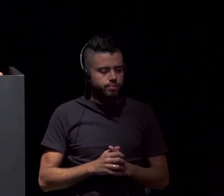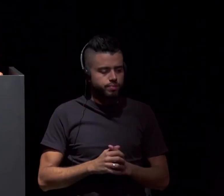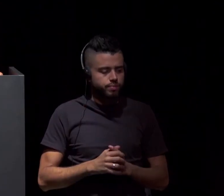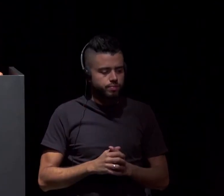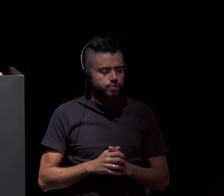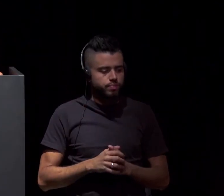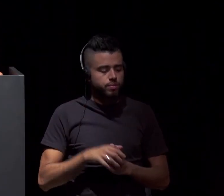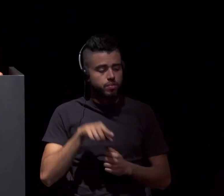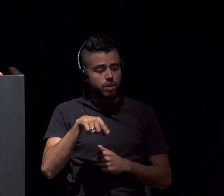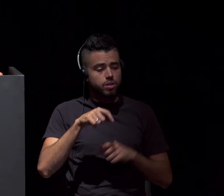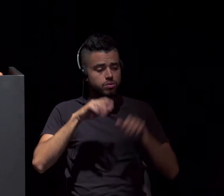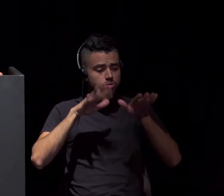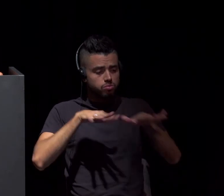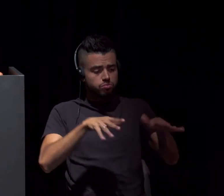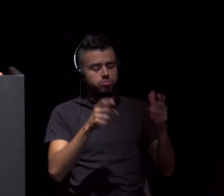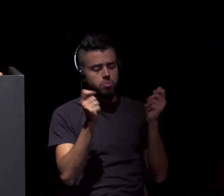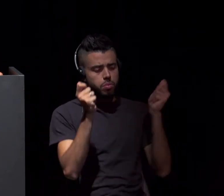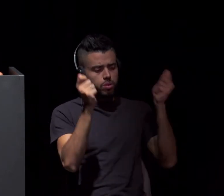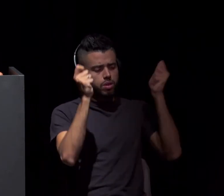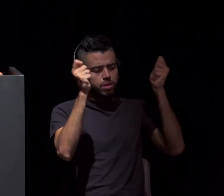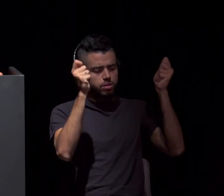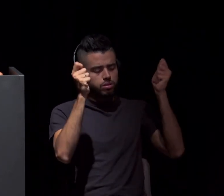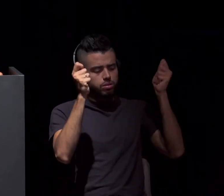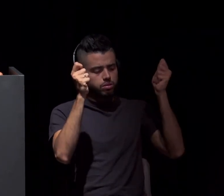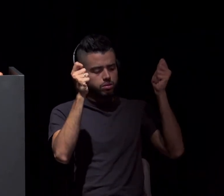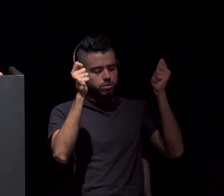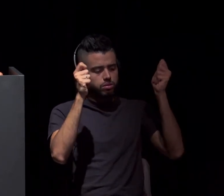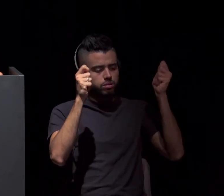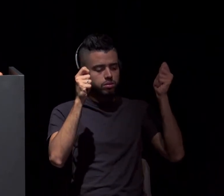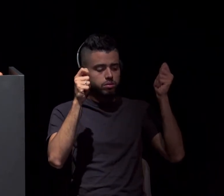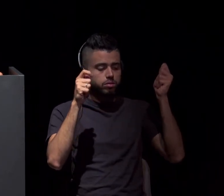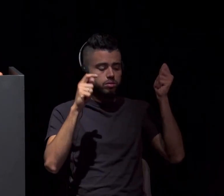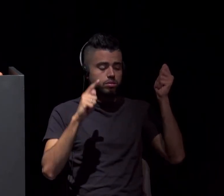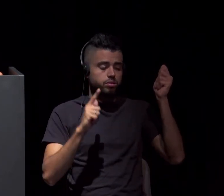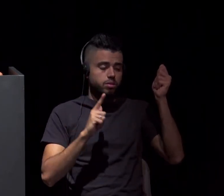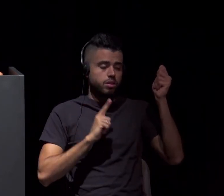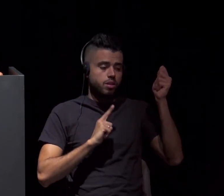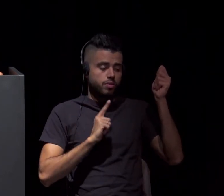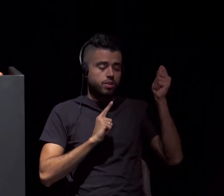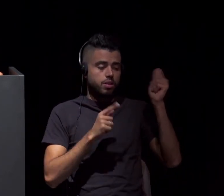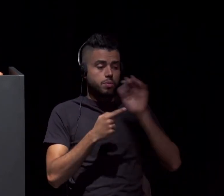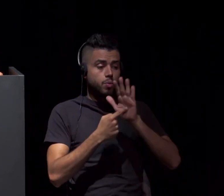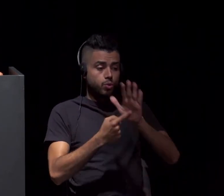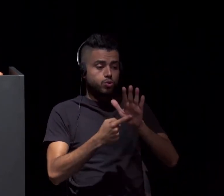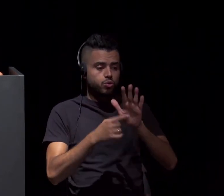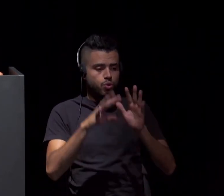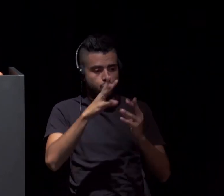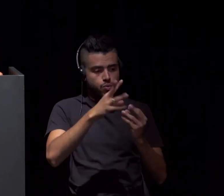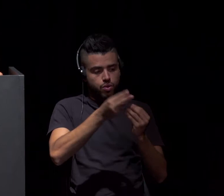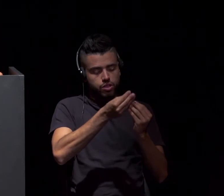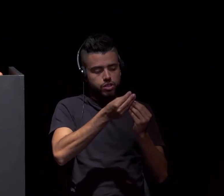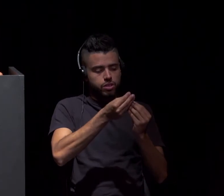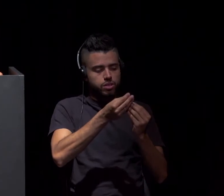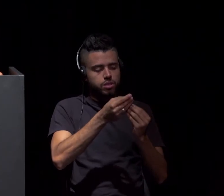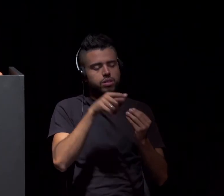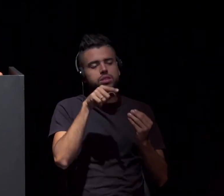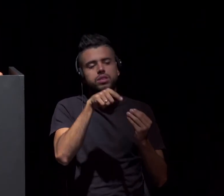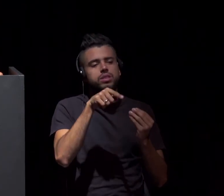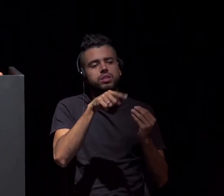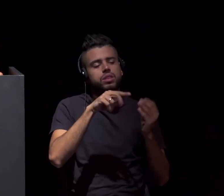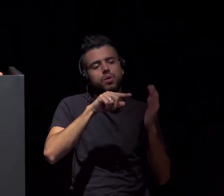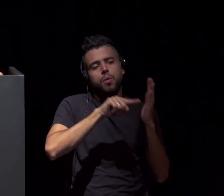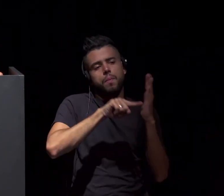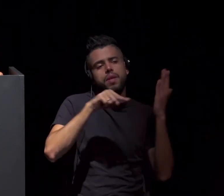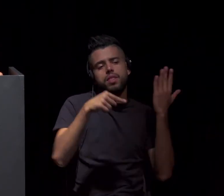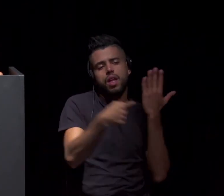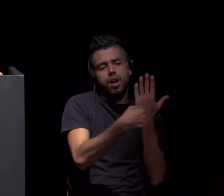were devised by the artist as literal and metaphorical shields against police violence. So I just